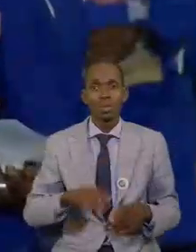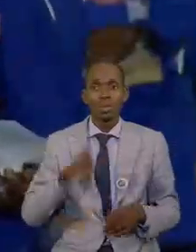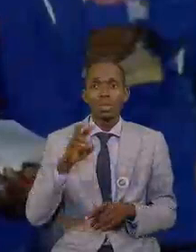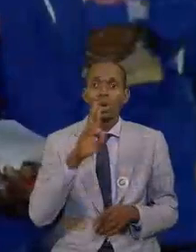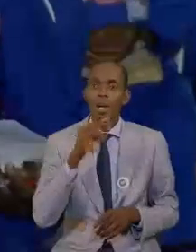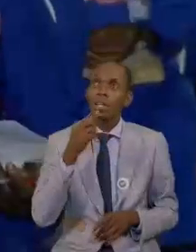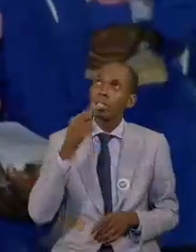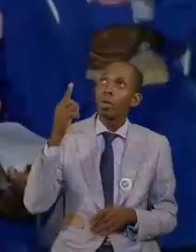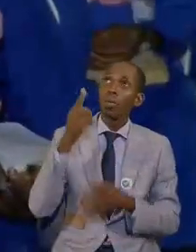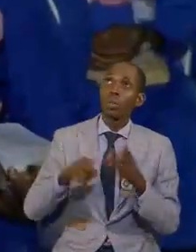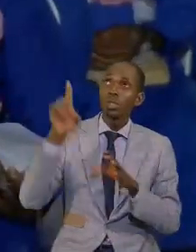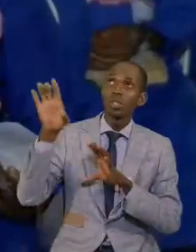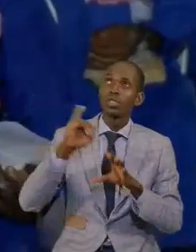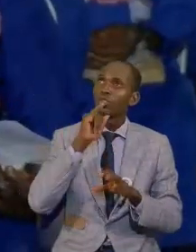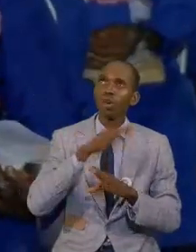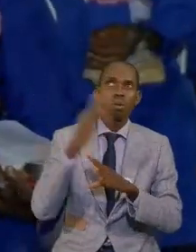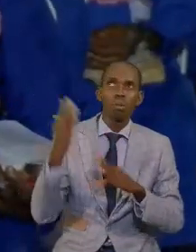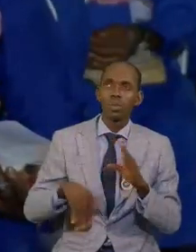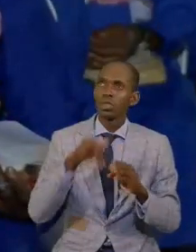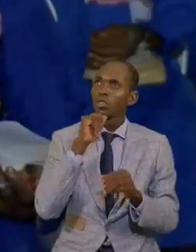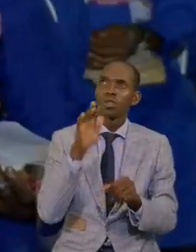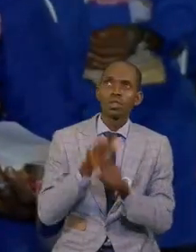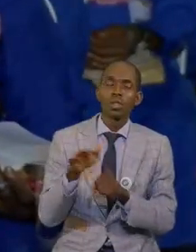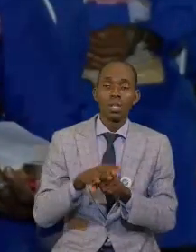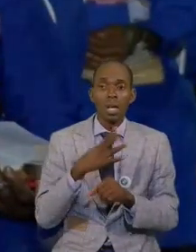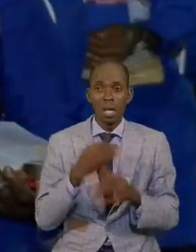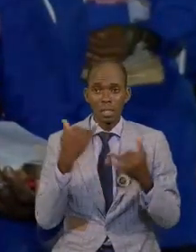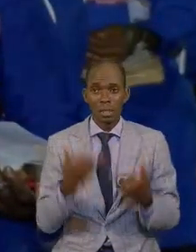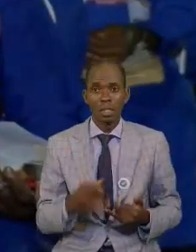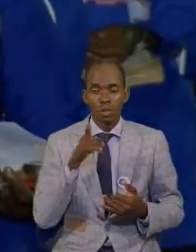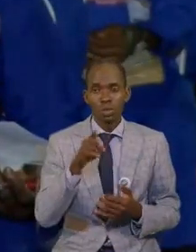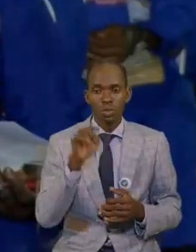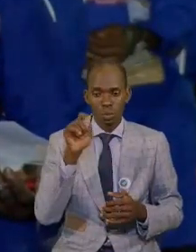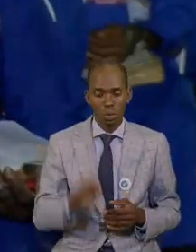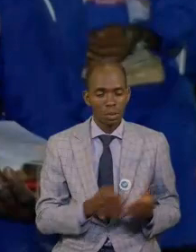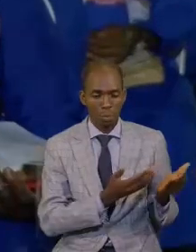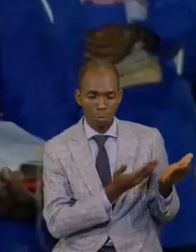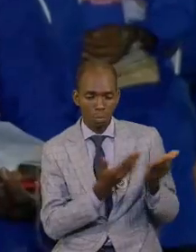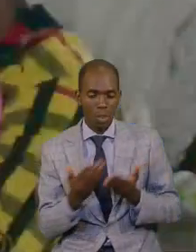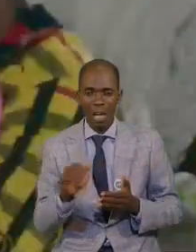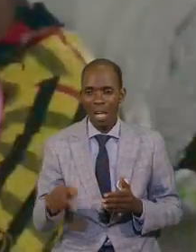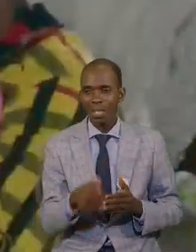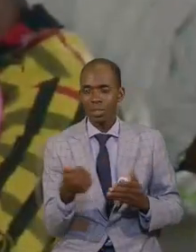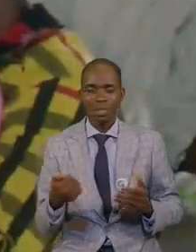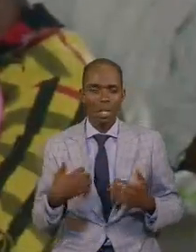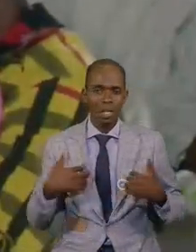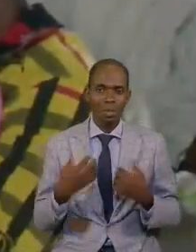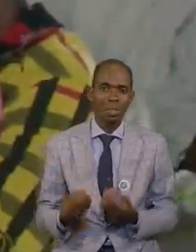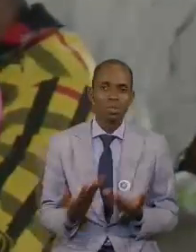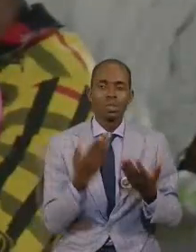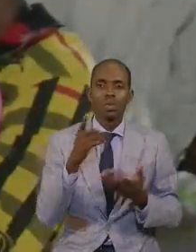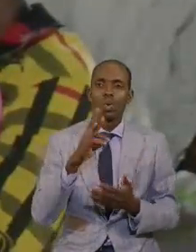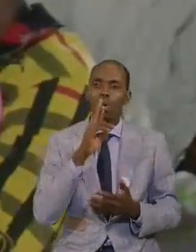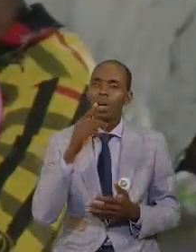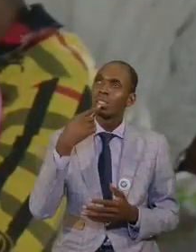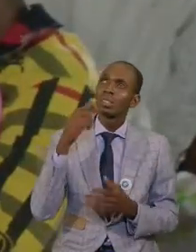not complete, was not sufficient, and now you have to bring another sacrifice. You are saying what he did